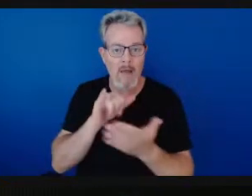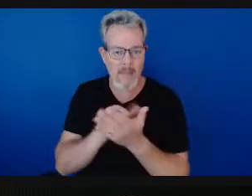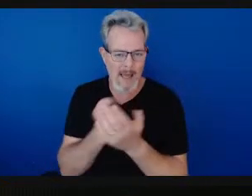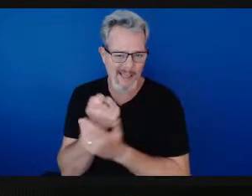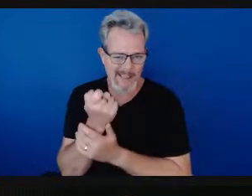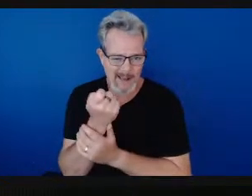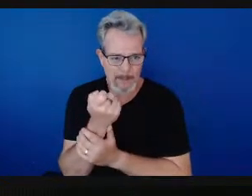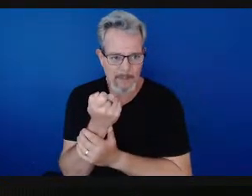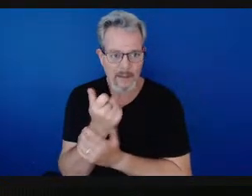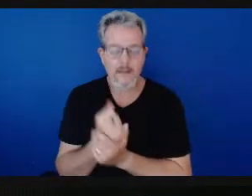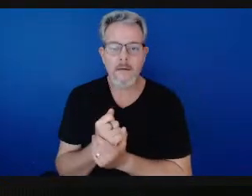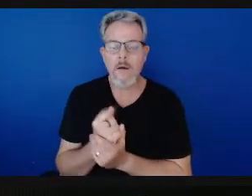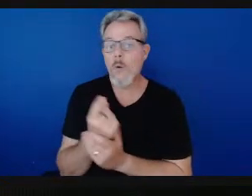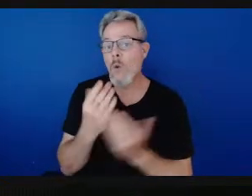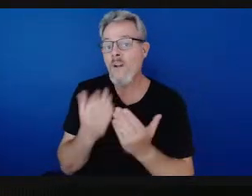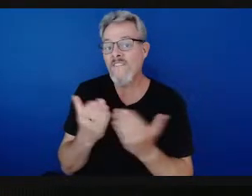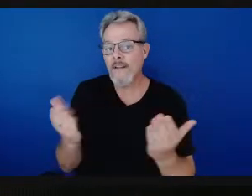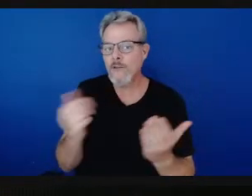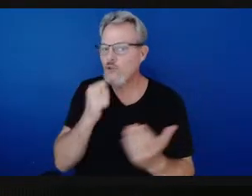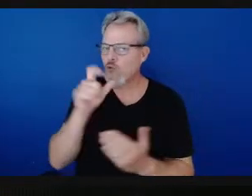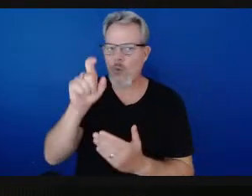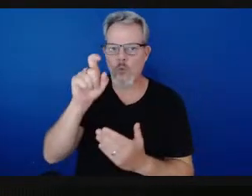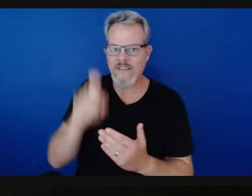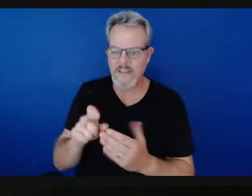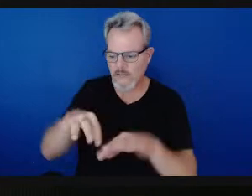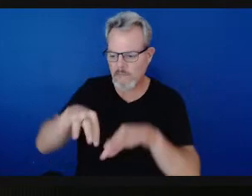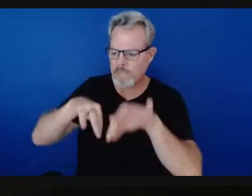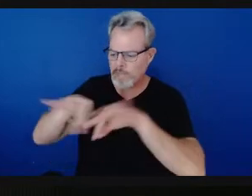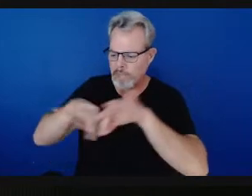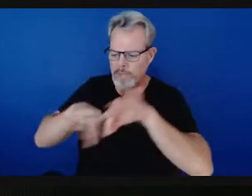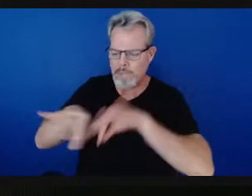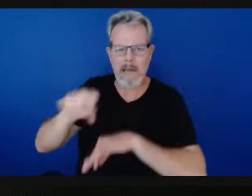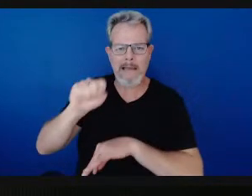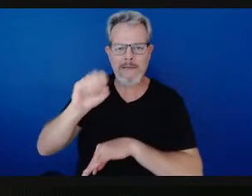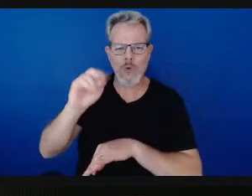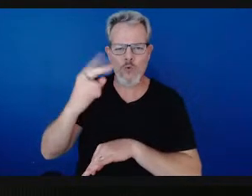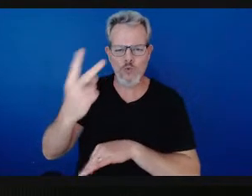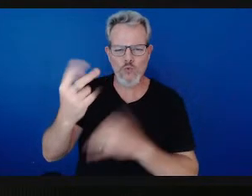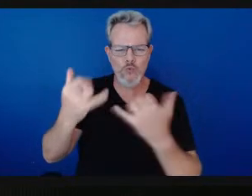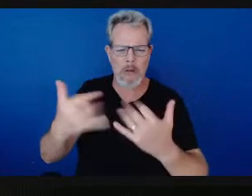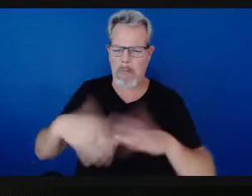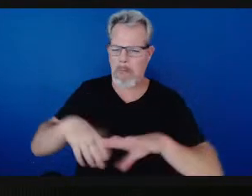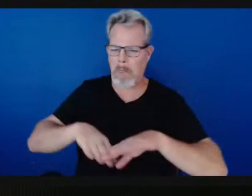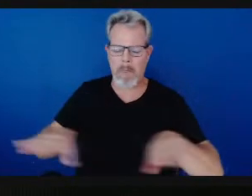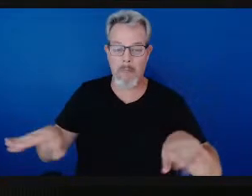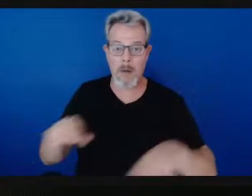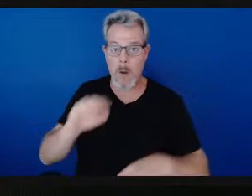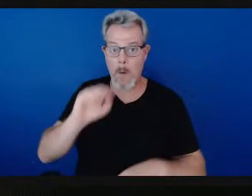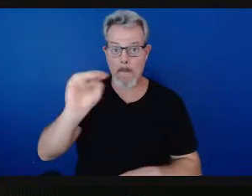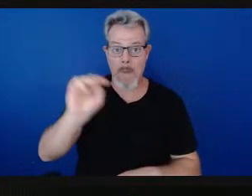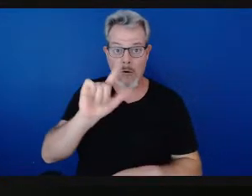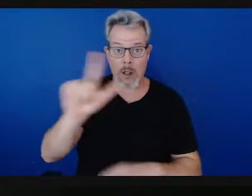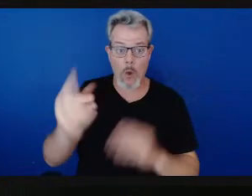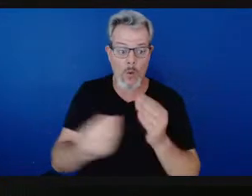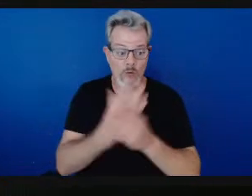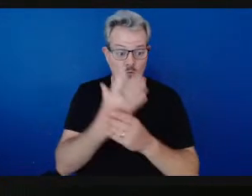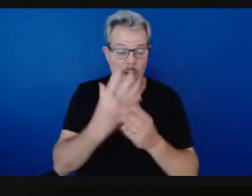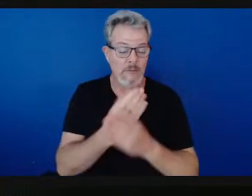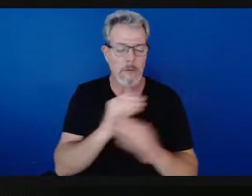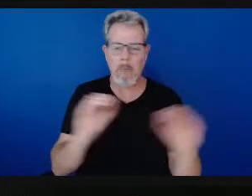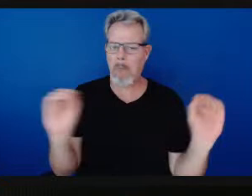one of the things was, you don't need to go into the SO2 this time. It's kind of like the Mauna Loa eruption. You didn't need to go and experience the SO2. This